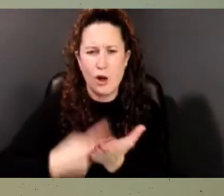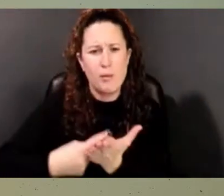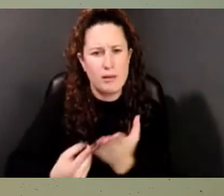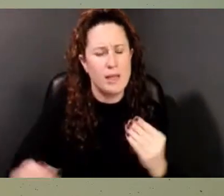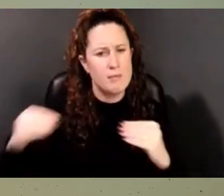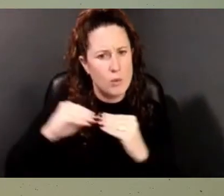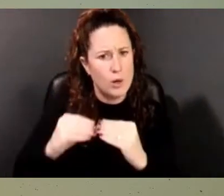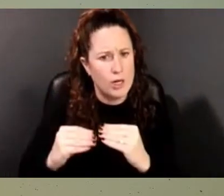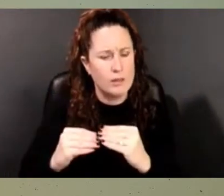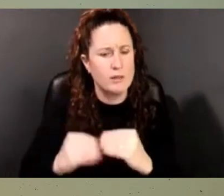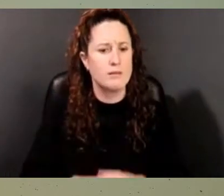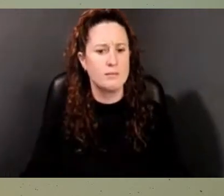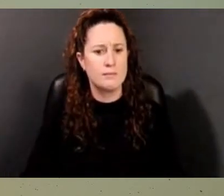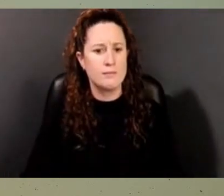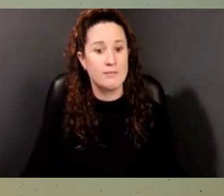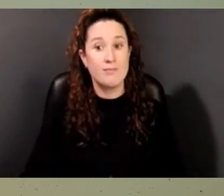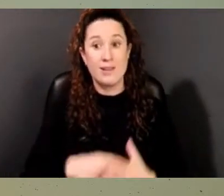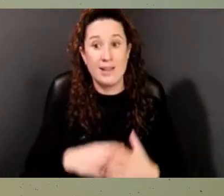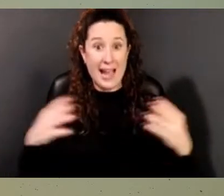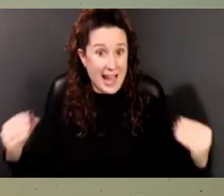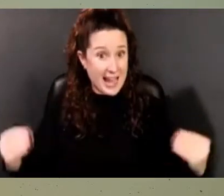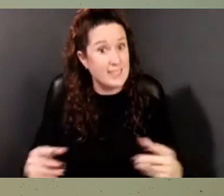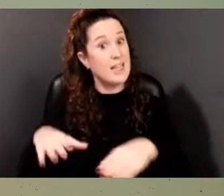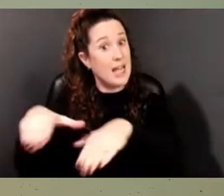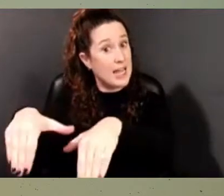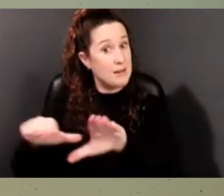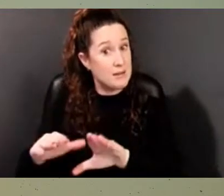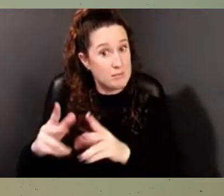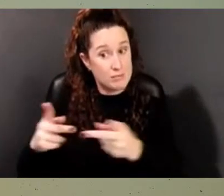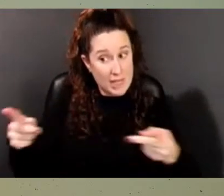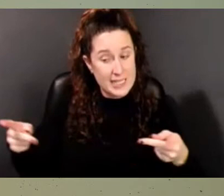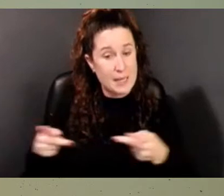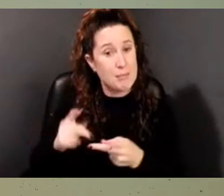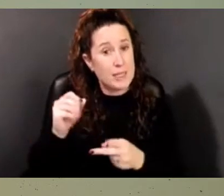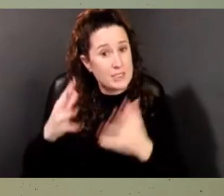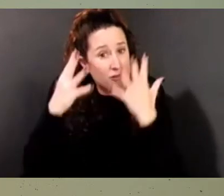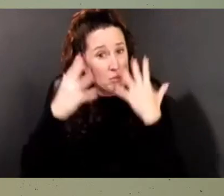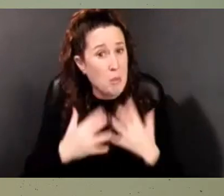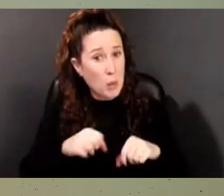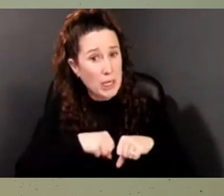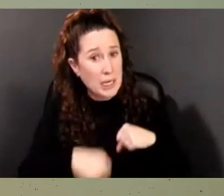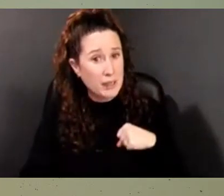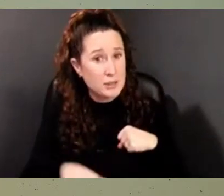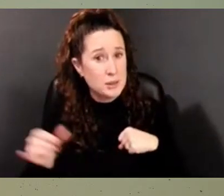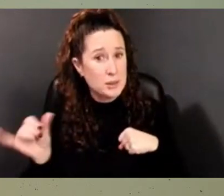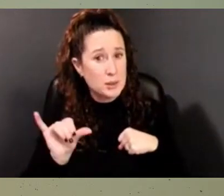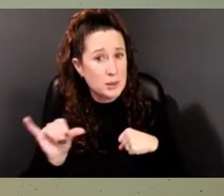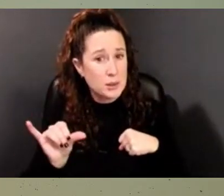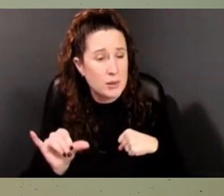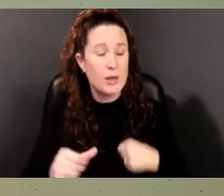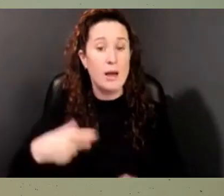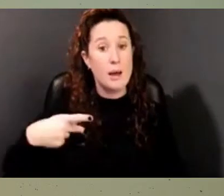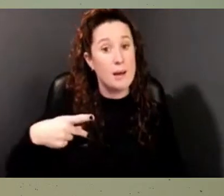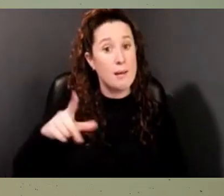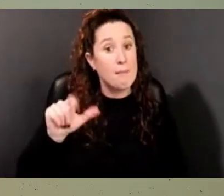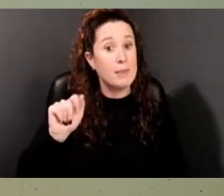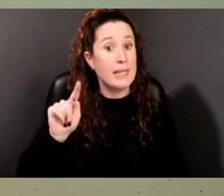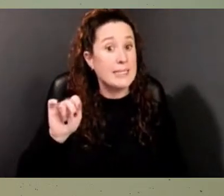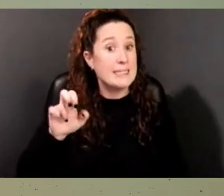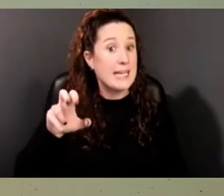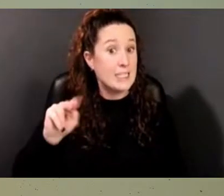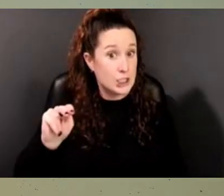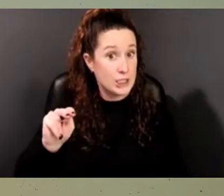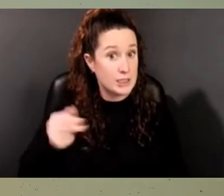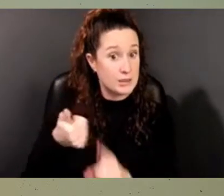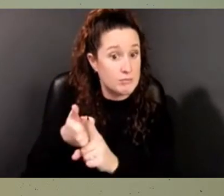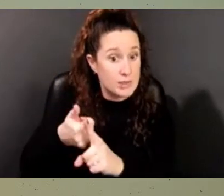And this is a place of mourning. So much about plantation public history now is sites where